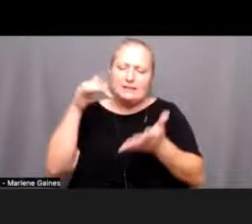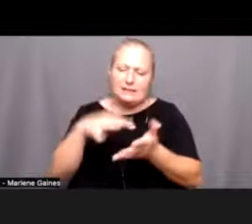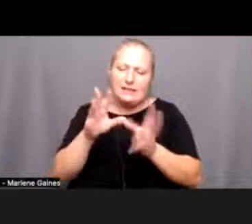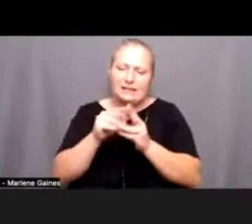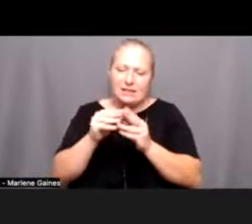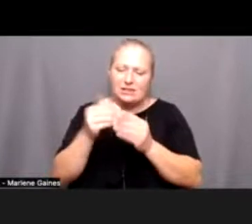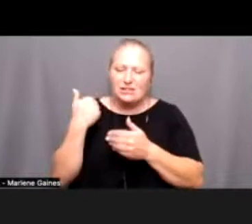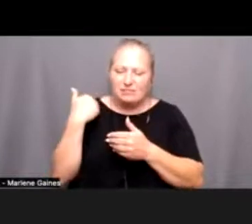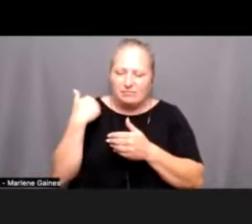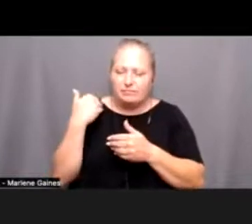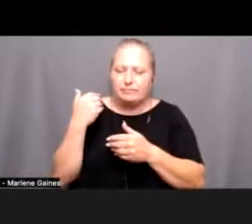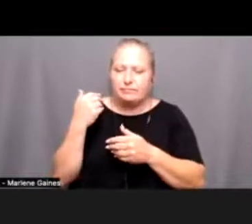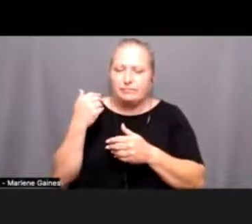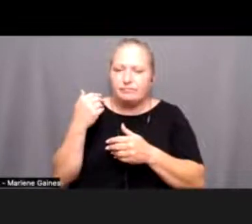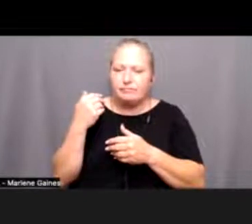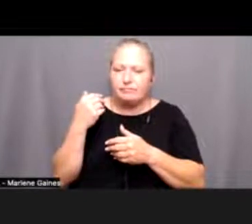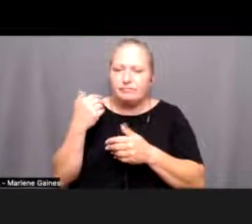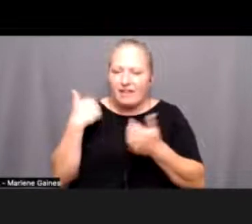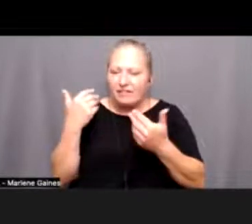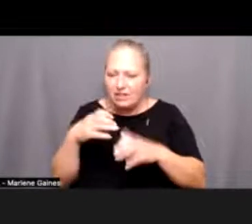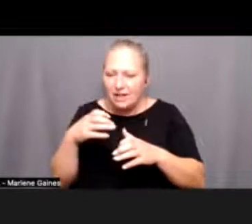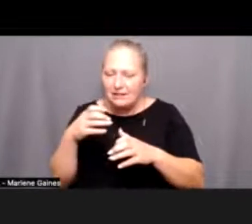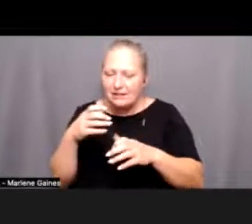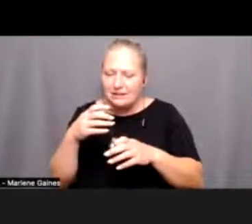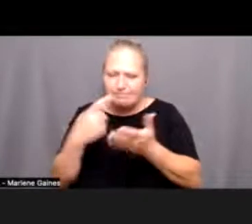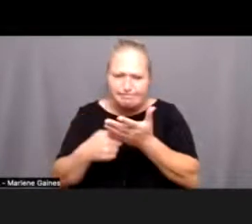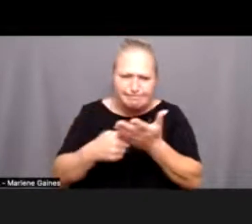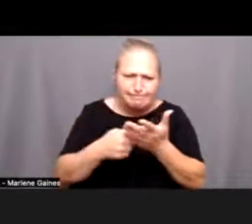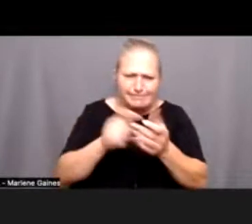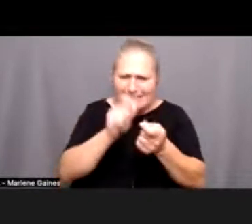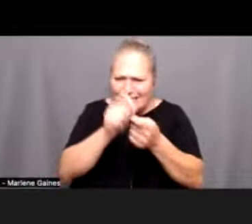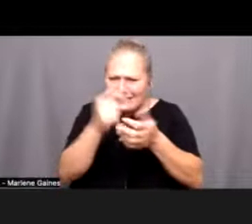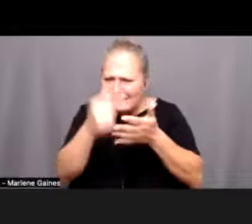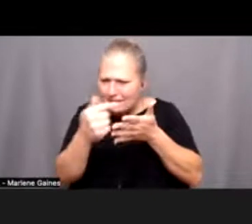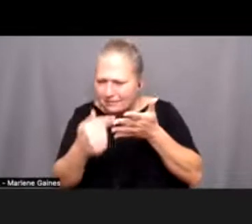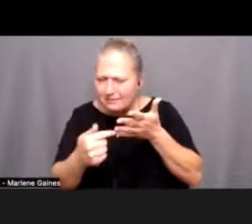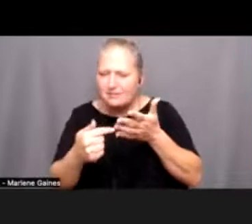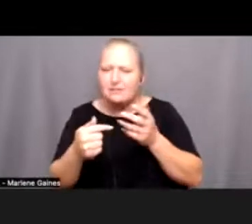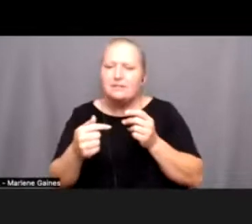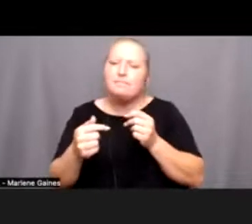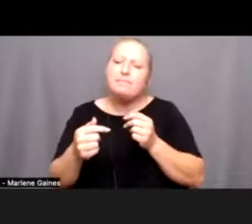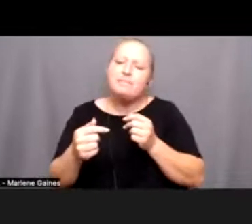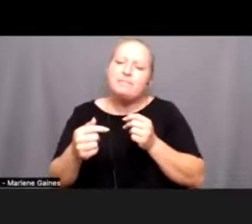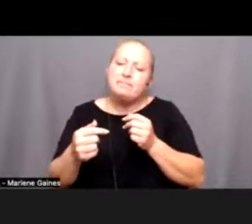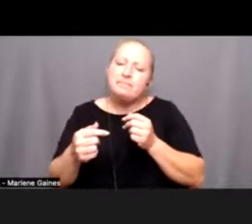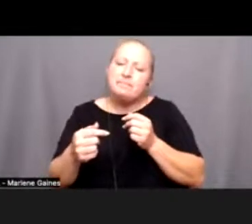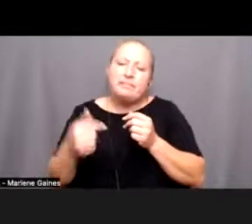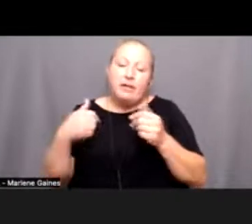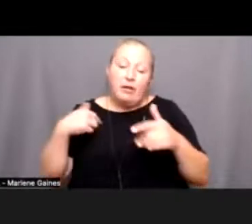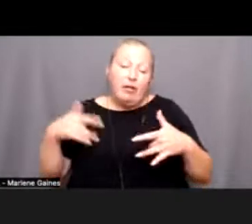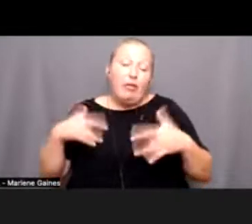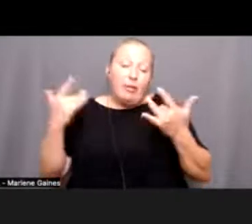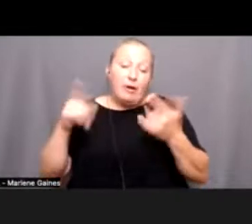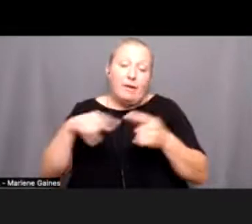where we kind of got a chance to hash through some of the details. I am thrilled about